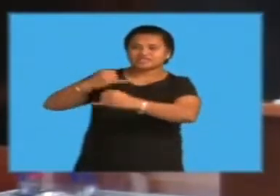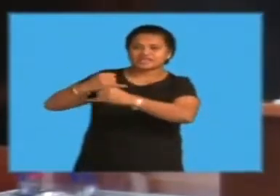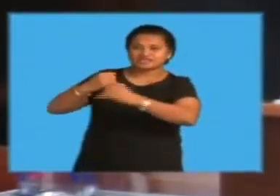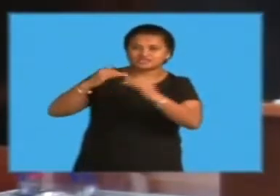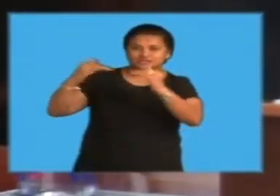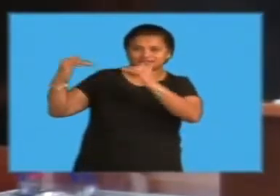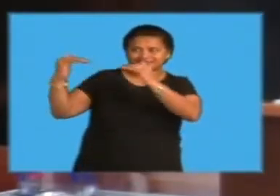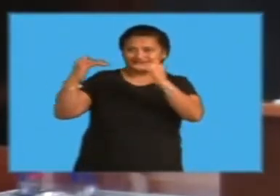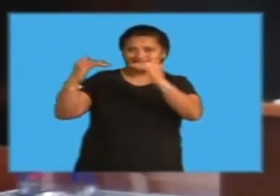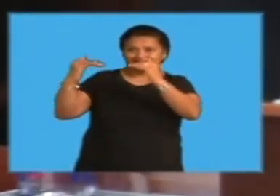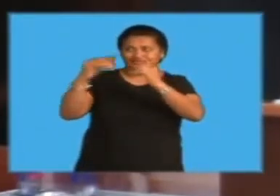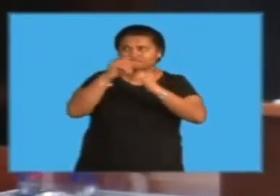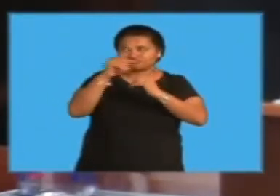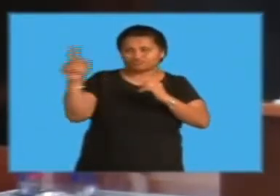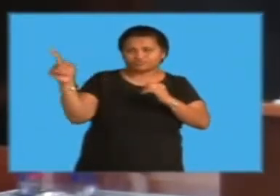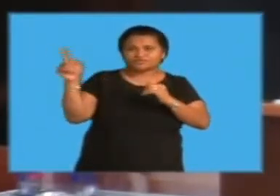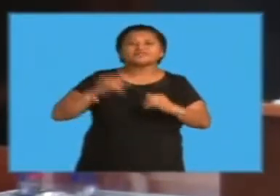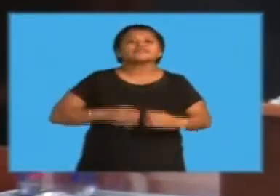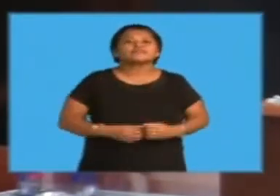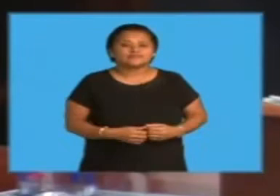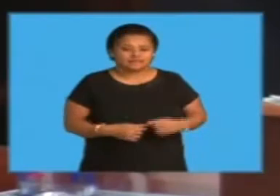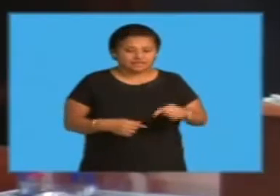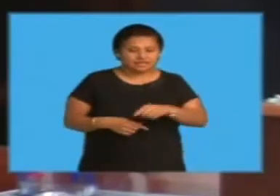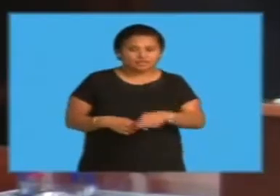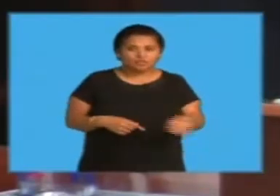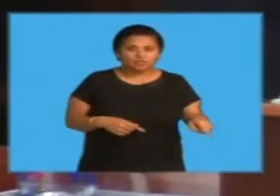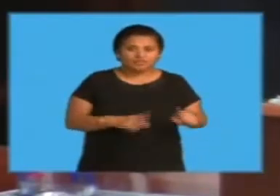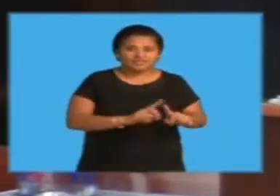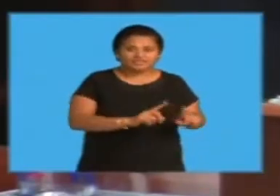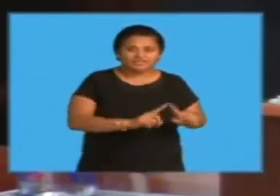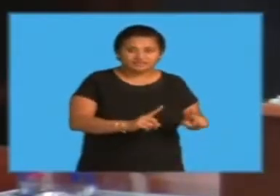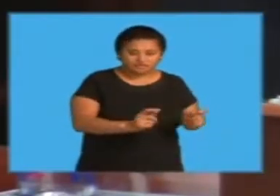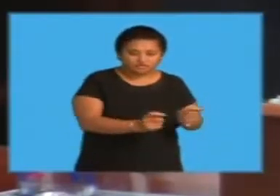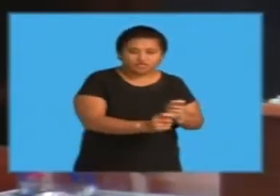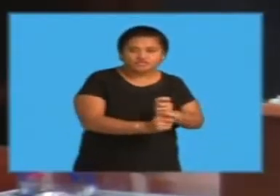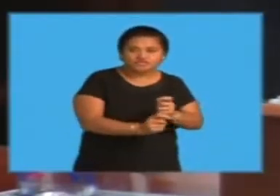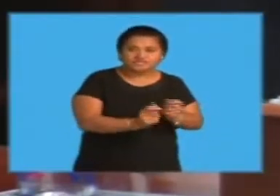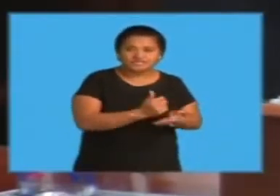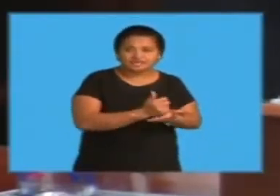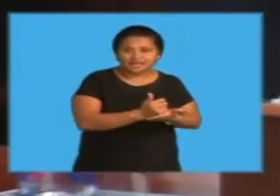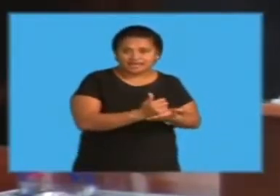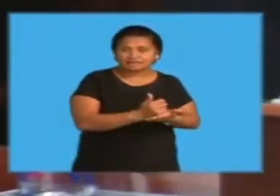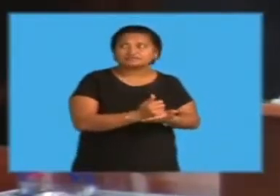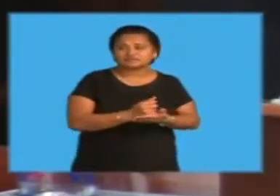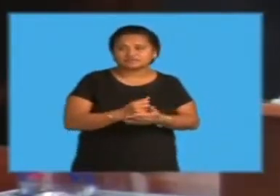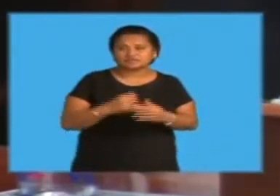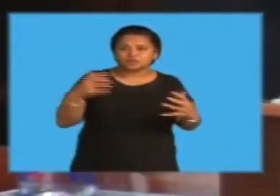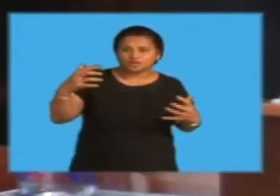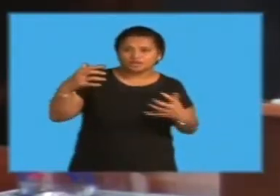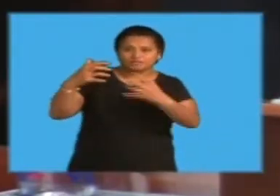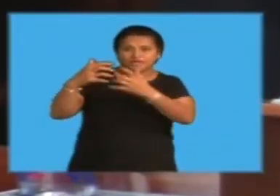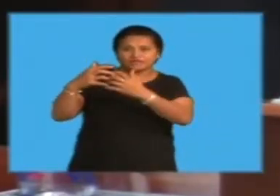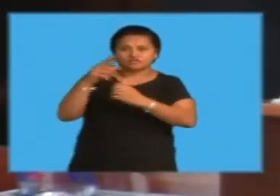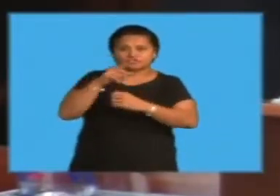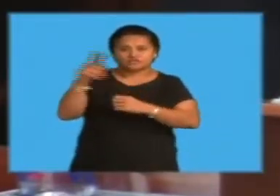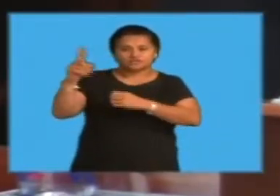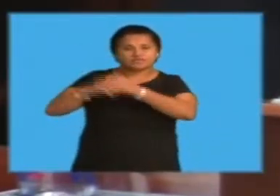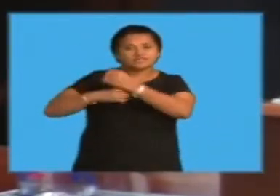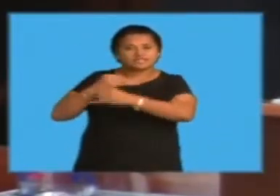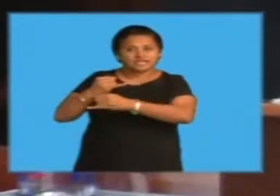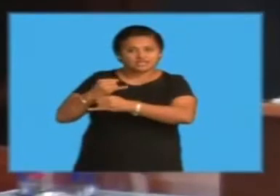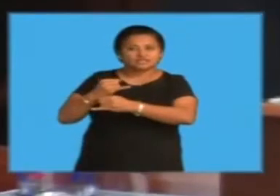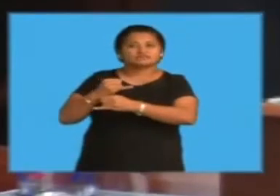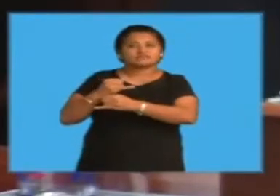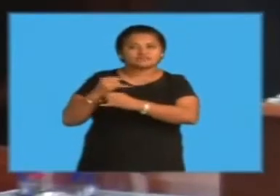encourages and certainly does not inhibit proper development and growth, and to provide a positive climate for business to grow